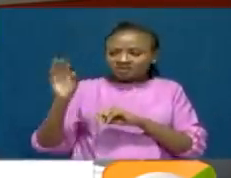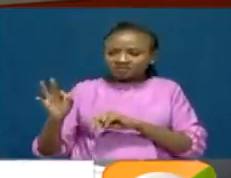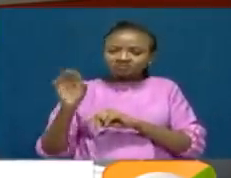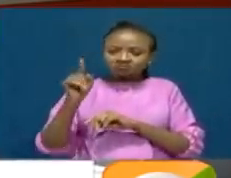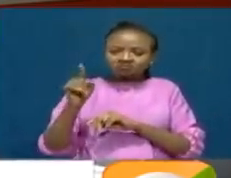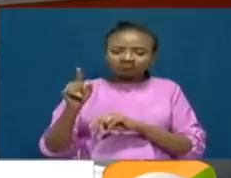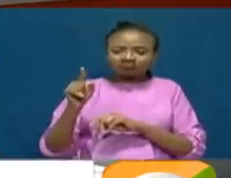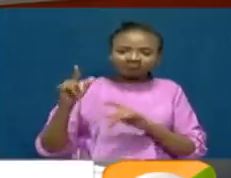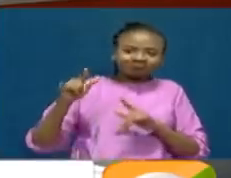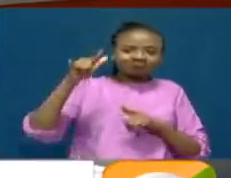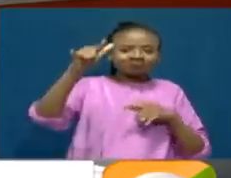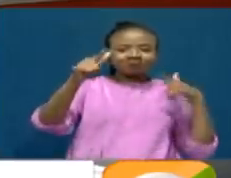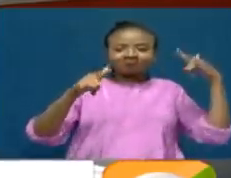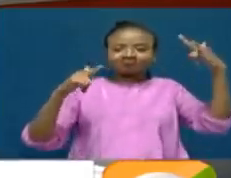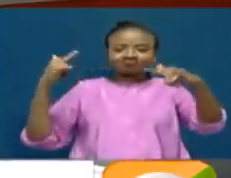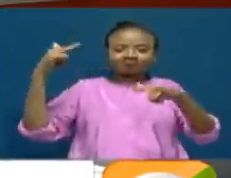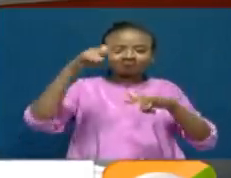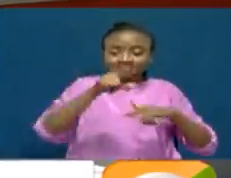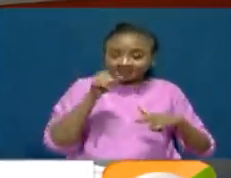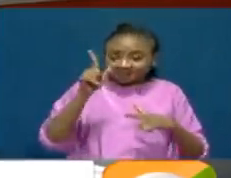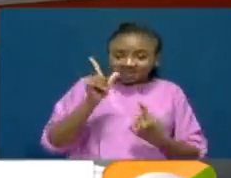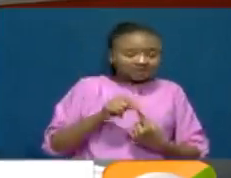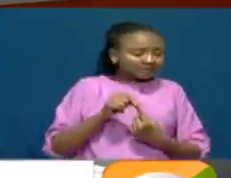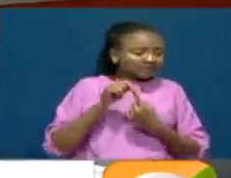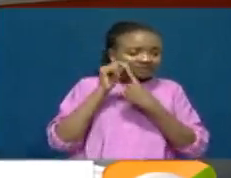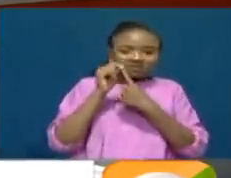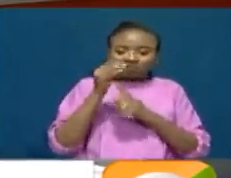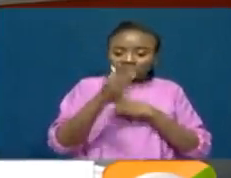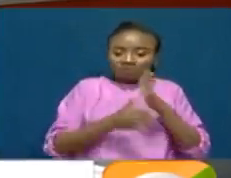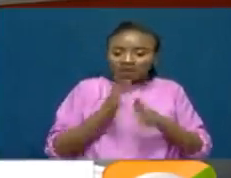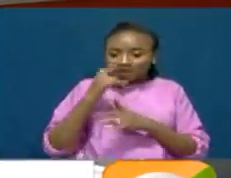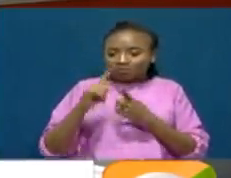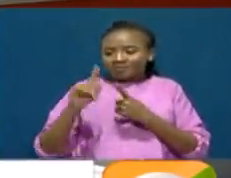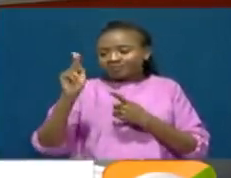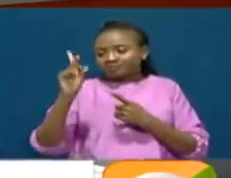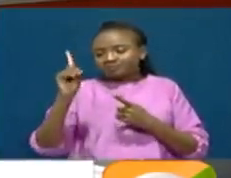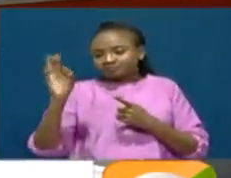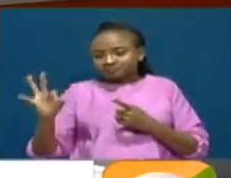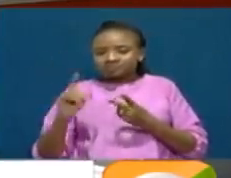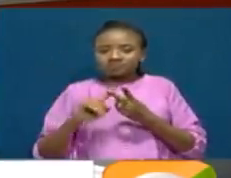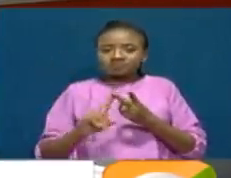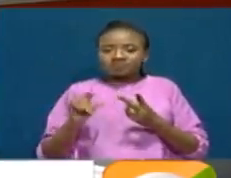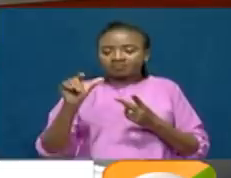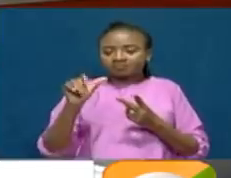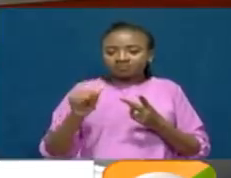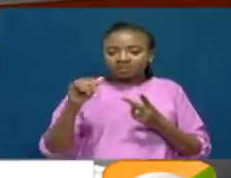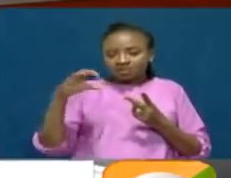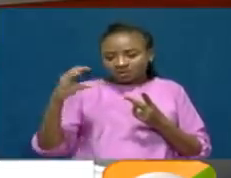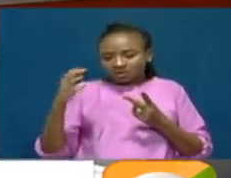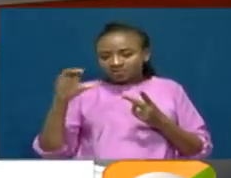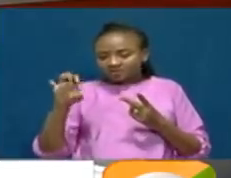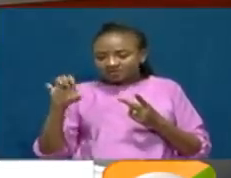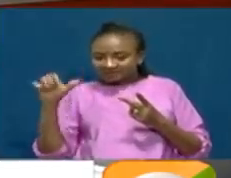newly constructed venue. The rare opportunity, organized jointly by KDF and the Aero Club of East